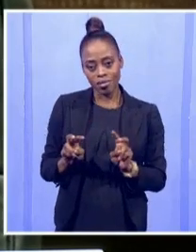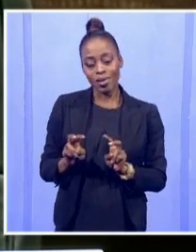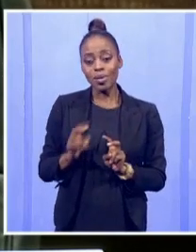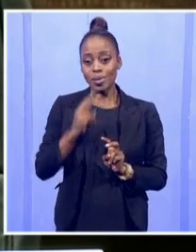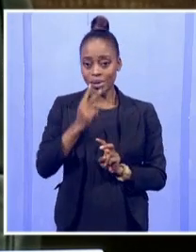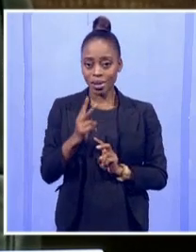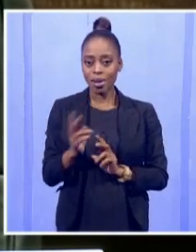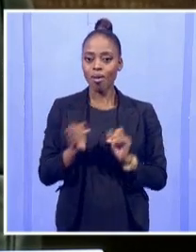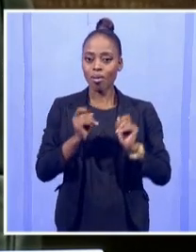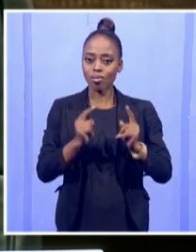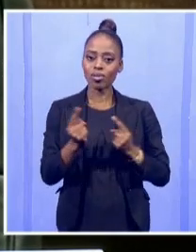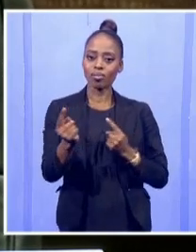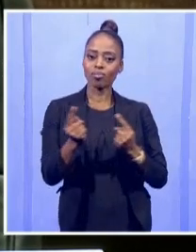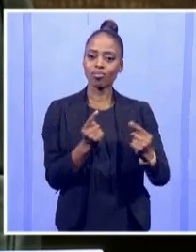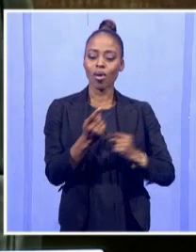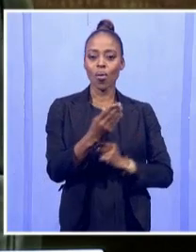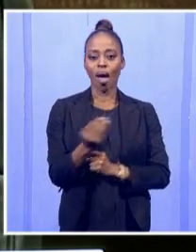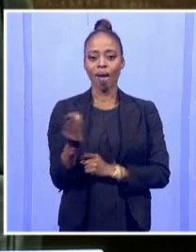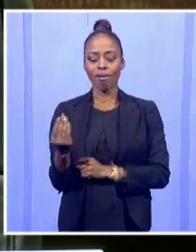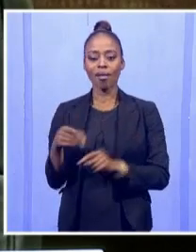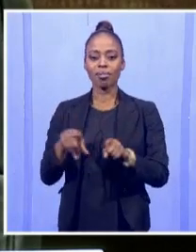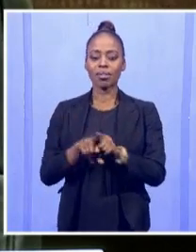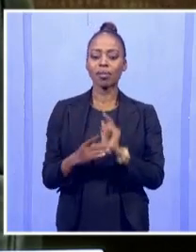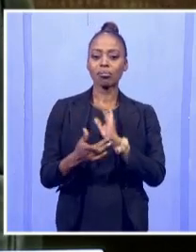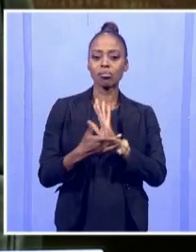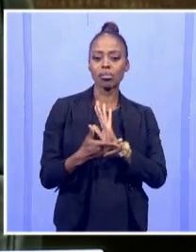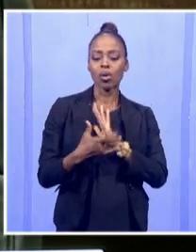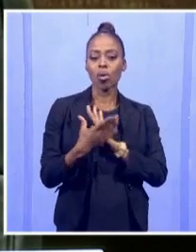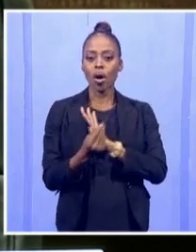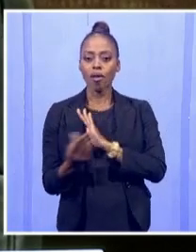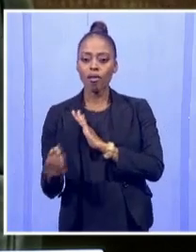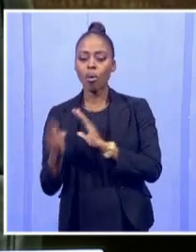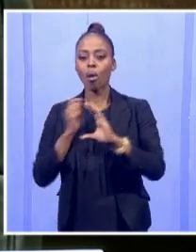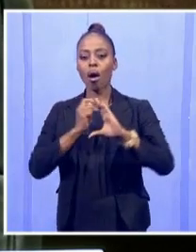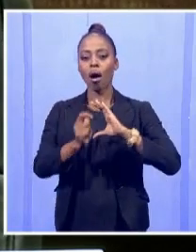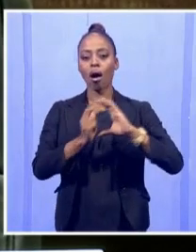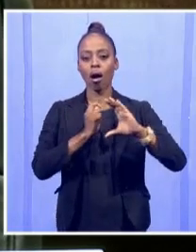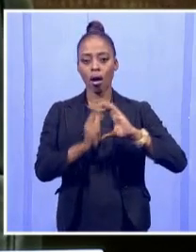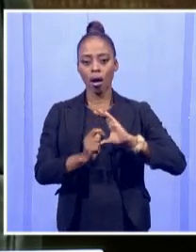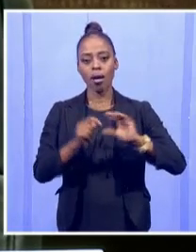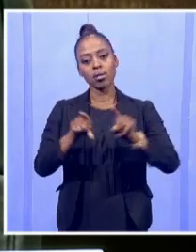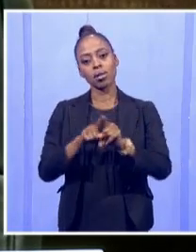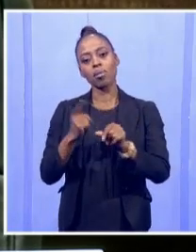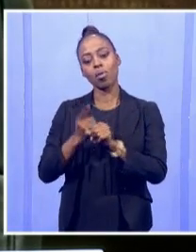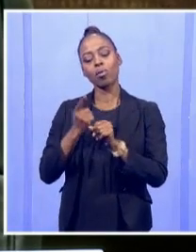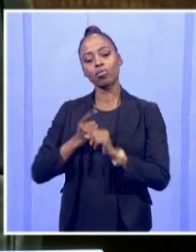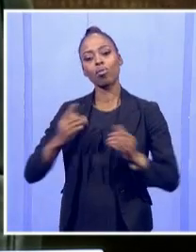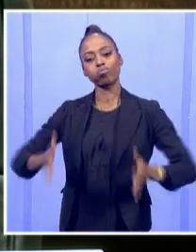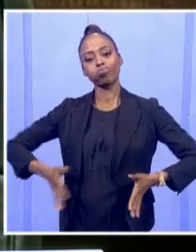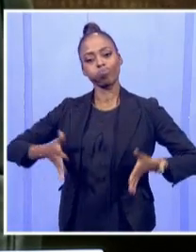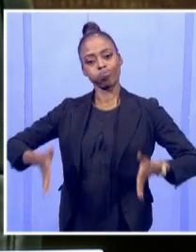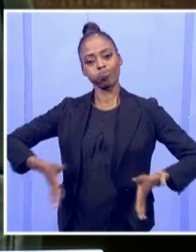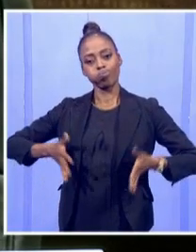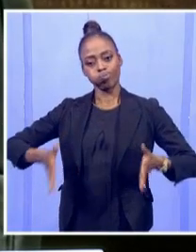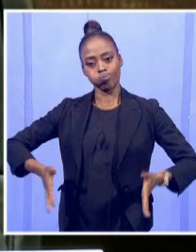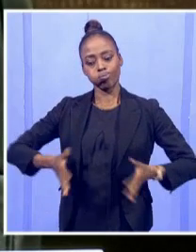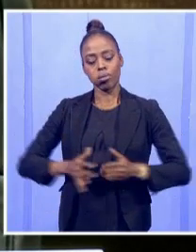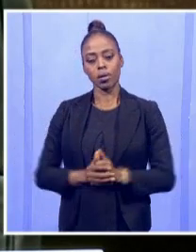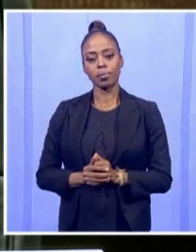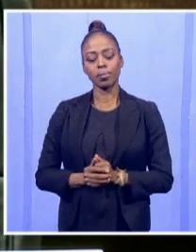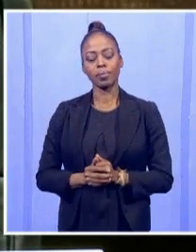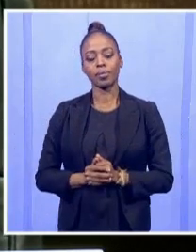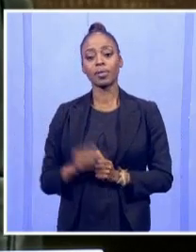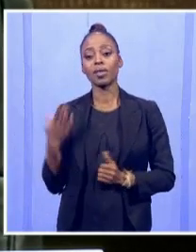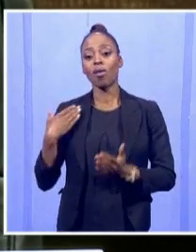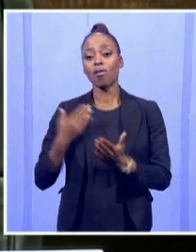opportunities in desalination technologies, in telecommunications, and in rail technologies. We are procuring close